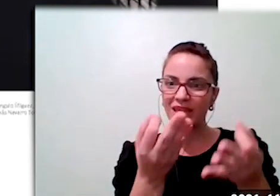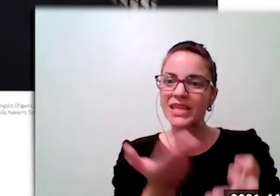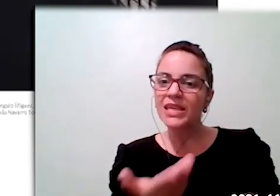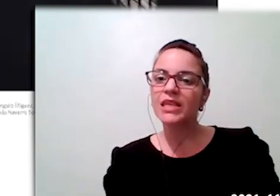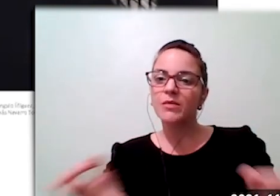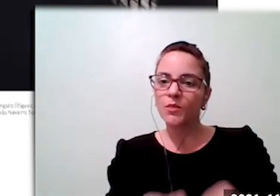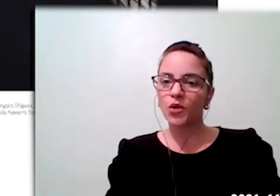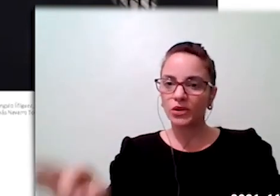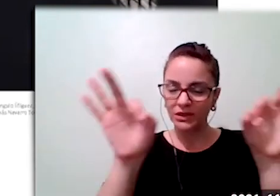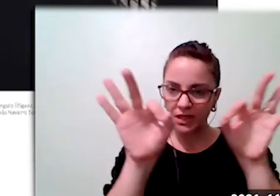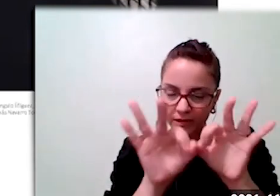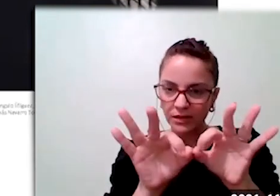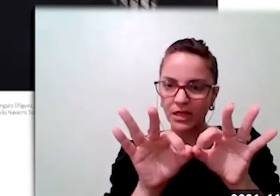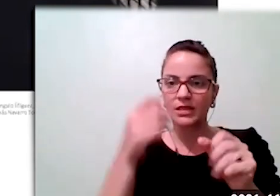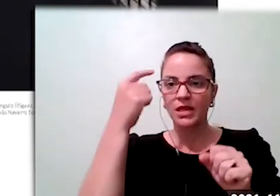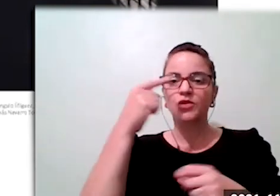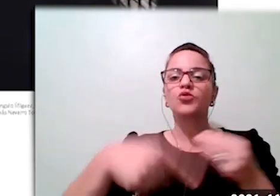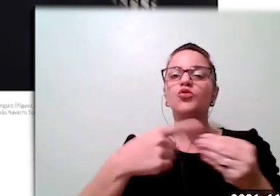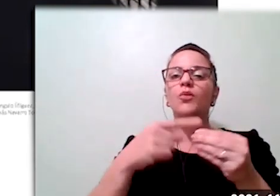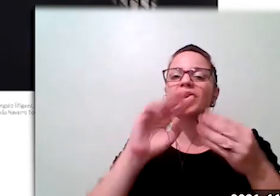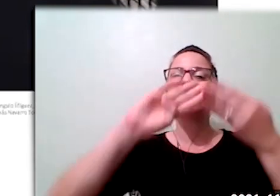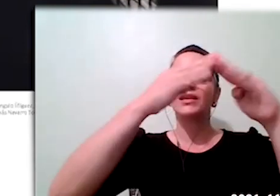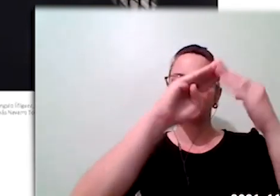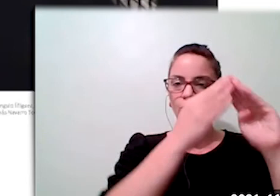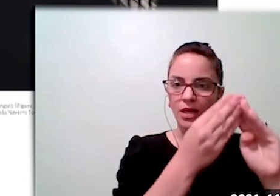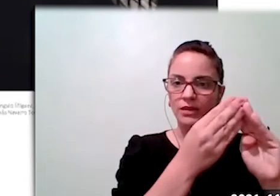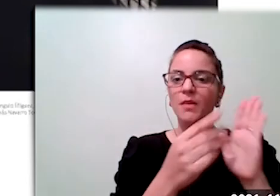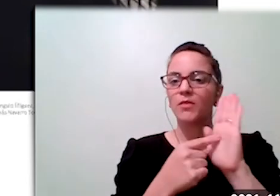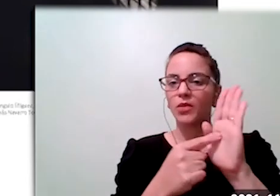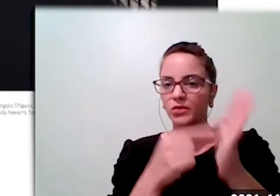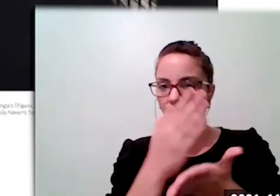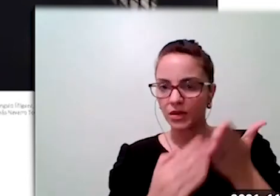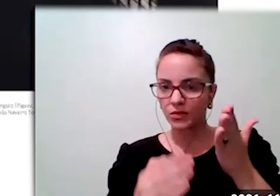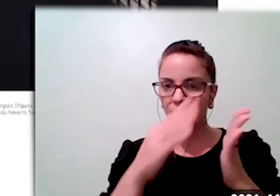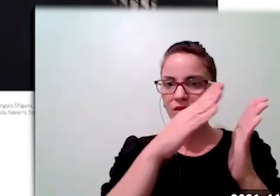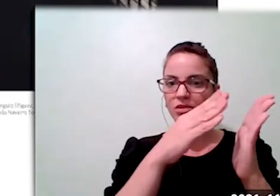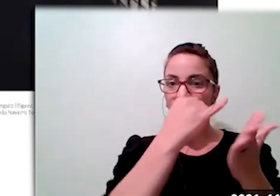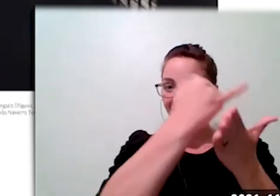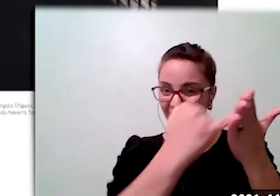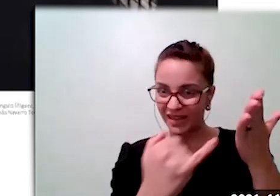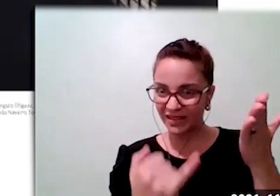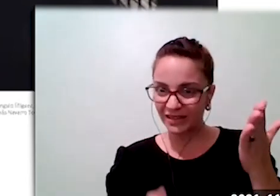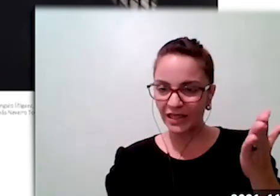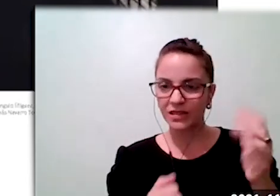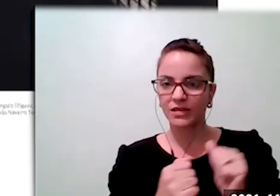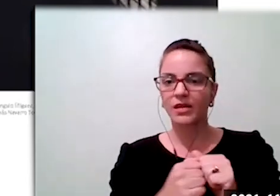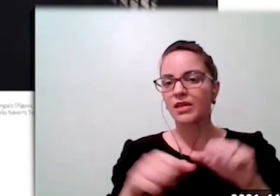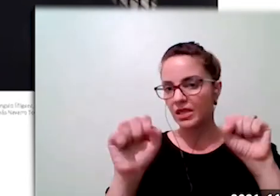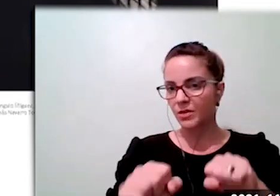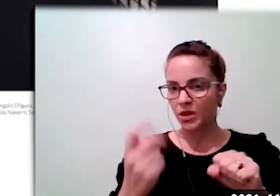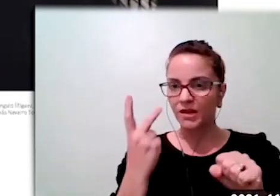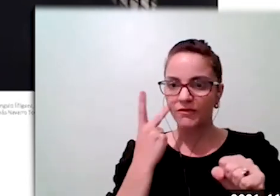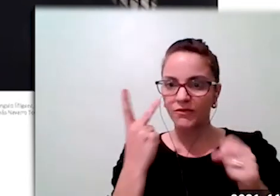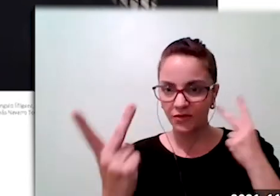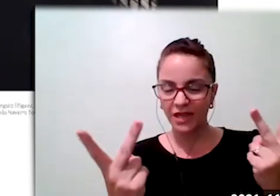series of drawings, engravings, and paintings made by foreign travelers who visited or stayed in the